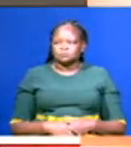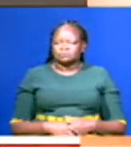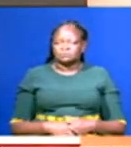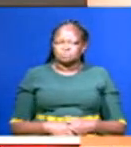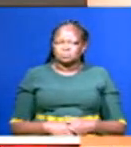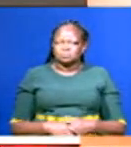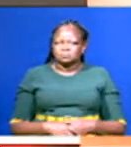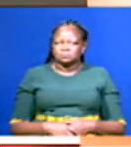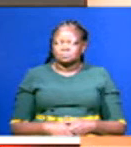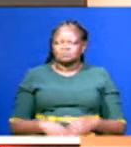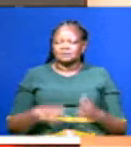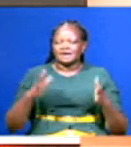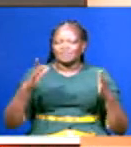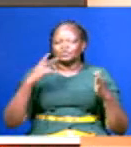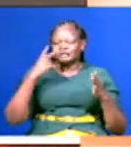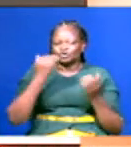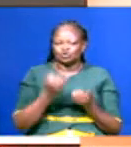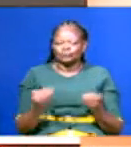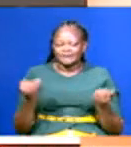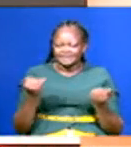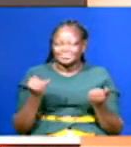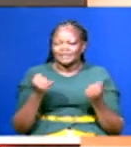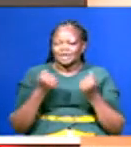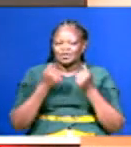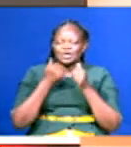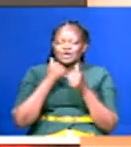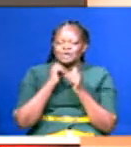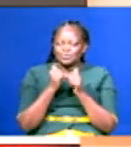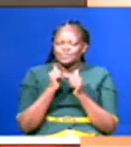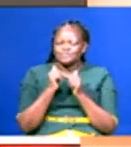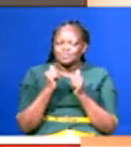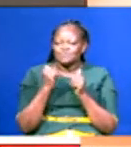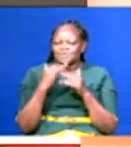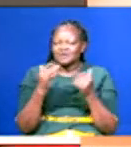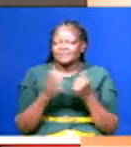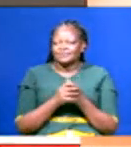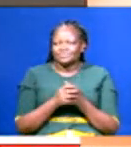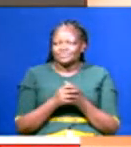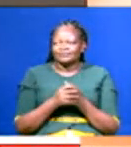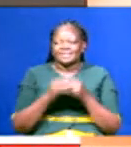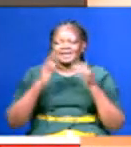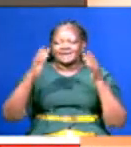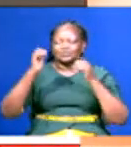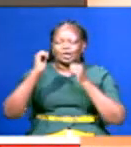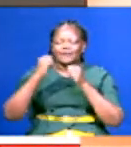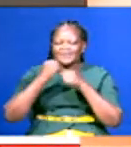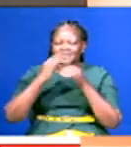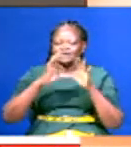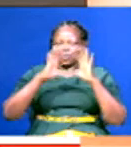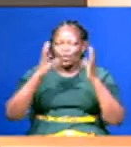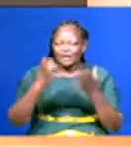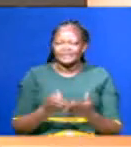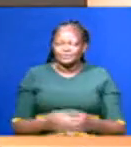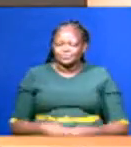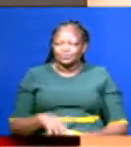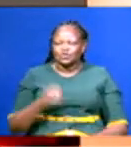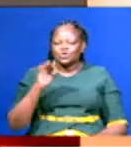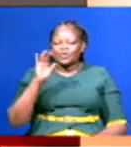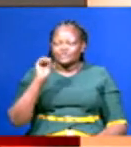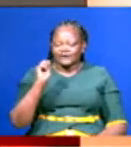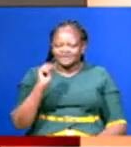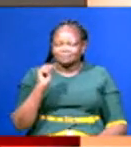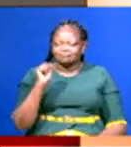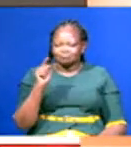Great to see children picking up the sport played by the greatest strategy makers in the world. Now, the UEFA Champions League round of 16 resumes tonight